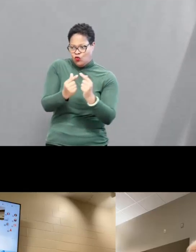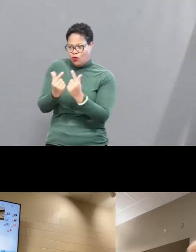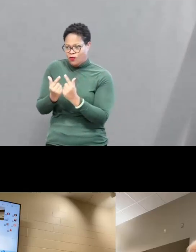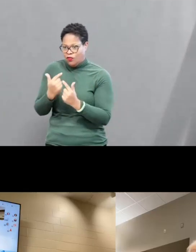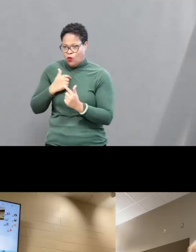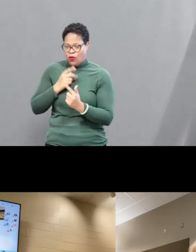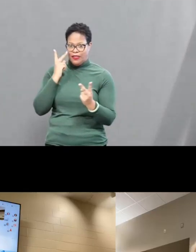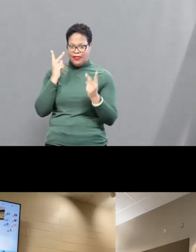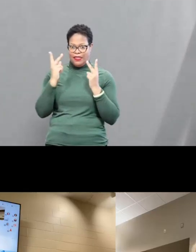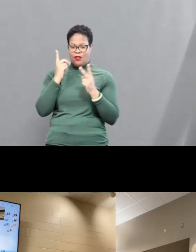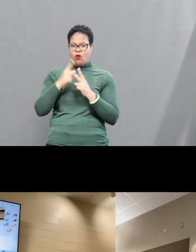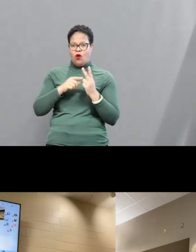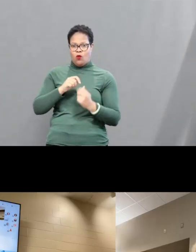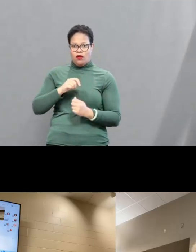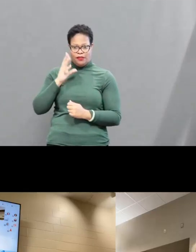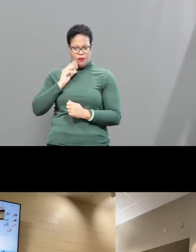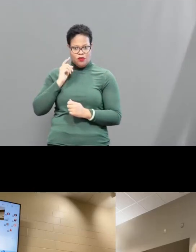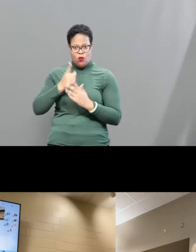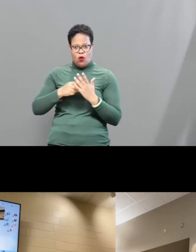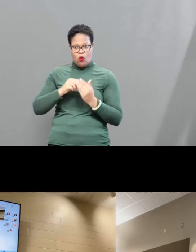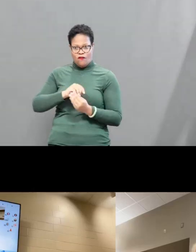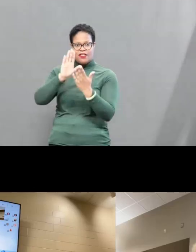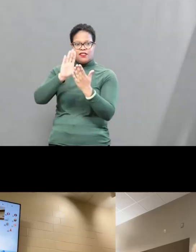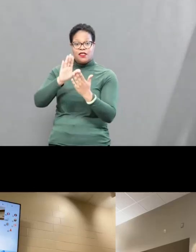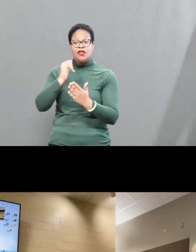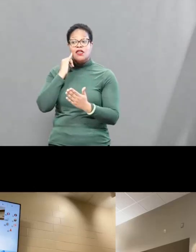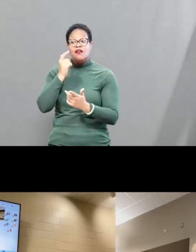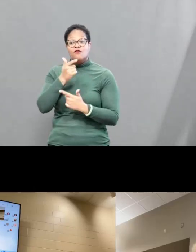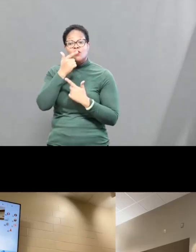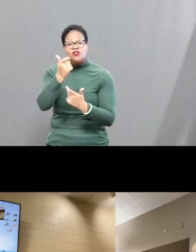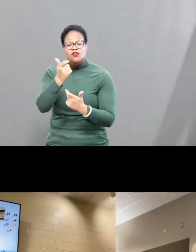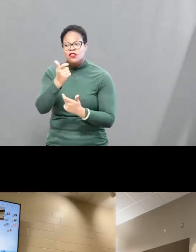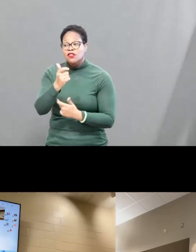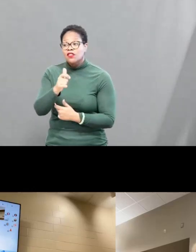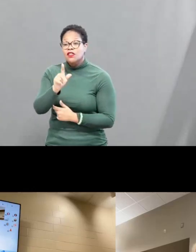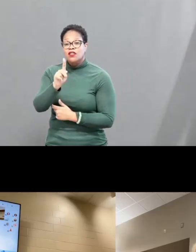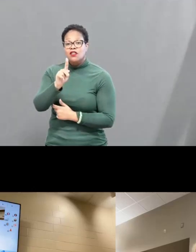facing. Just if you're interested, it's Chris,